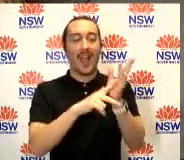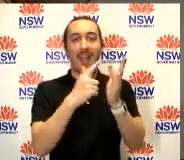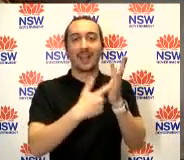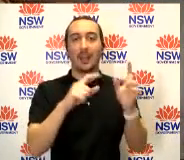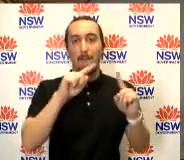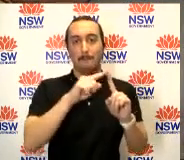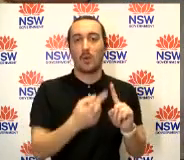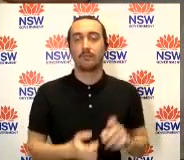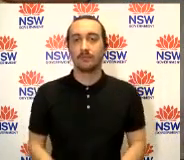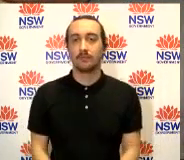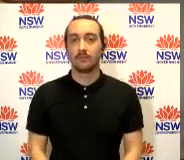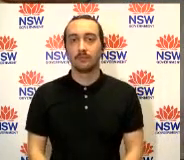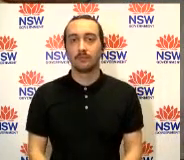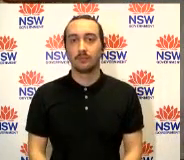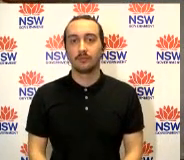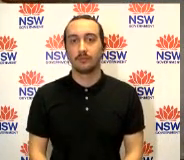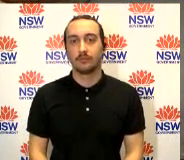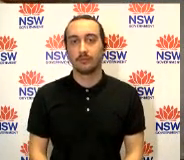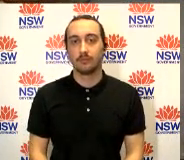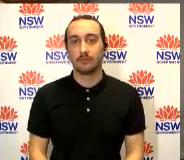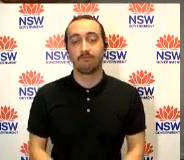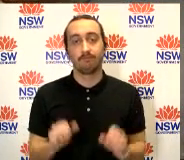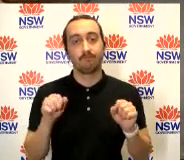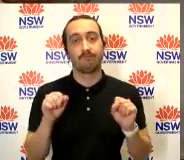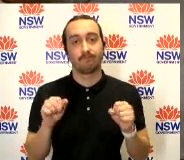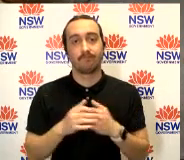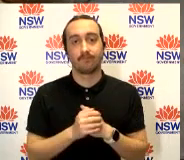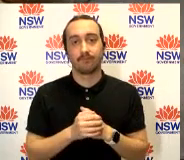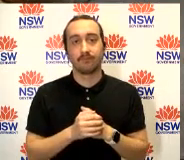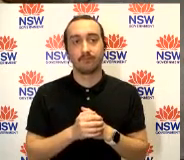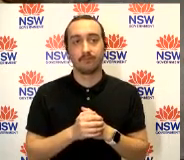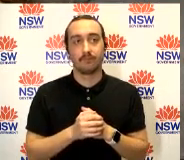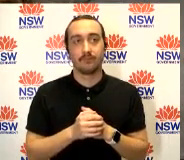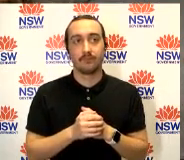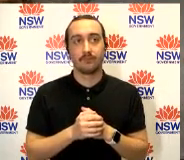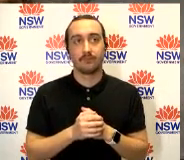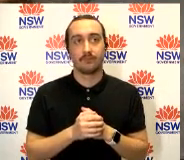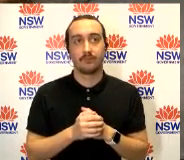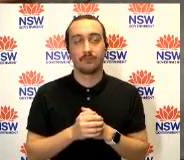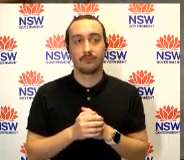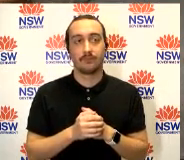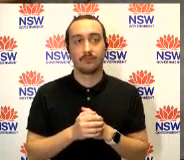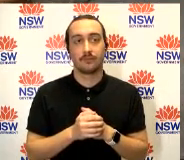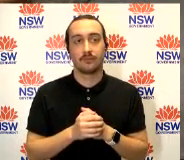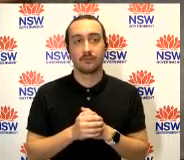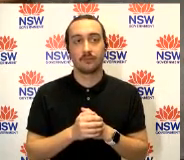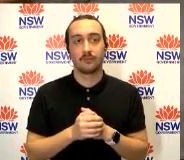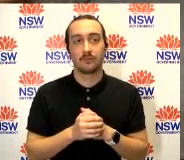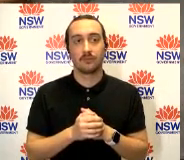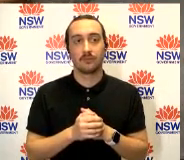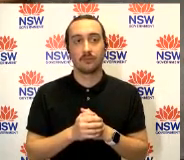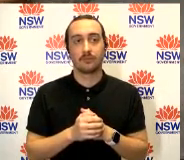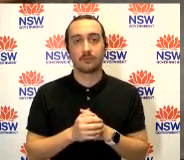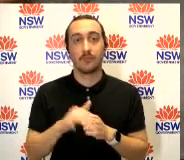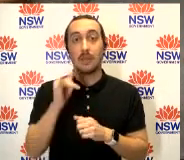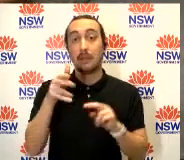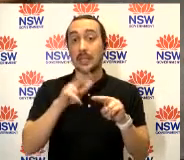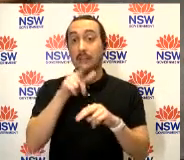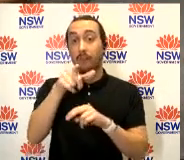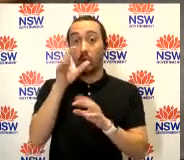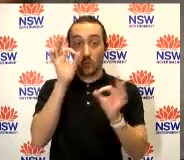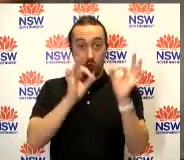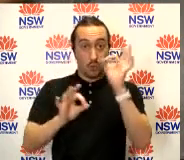load. And it was signed off. So there you go. Yeah. And just another tip, if you are doing like a web search, if you just